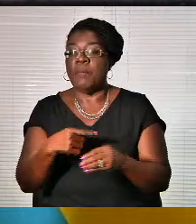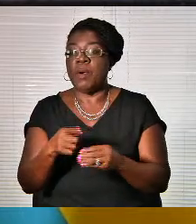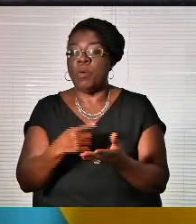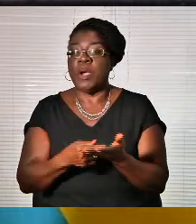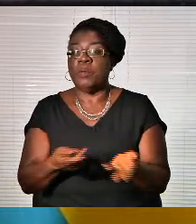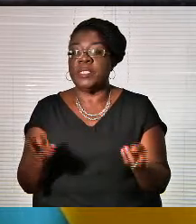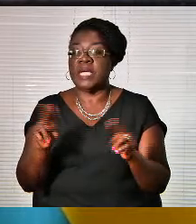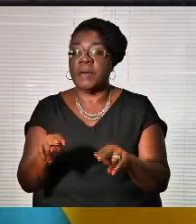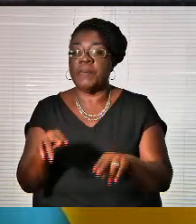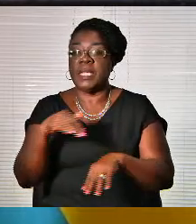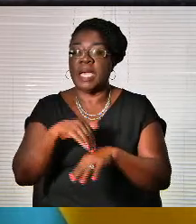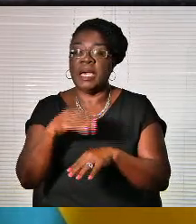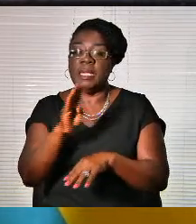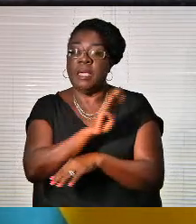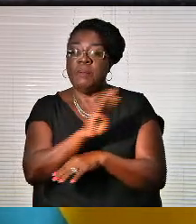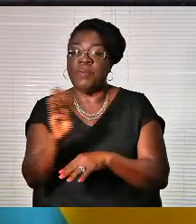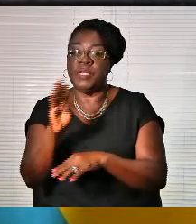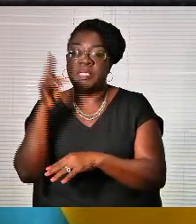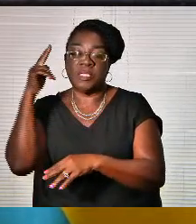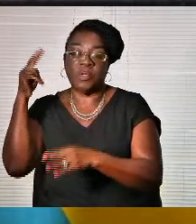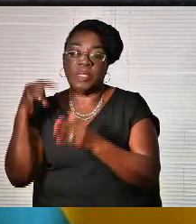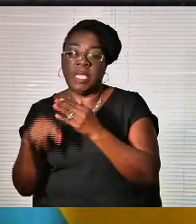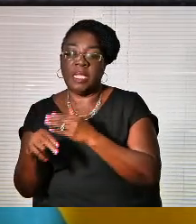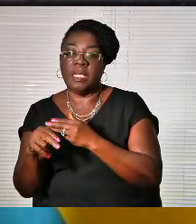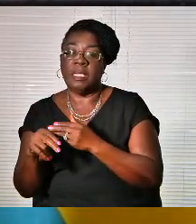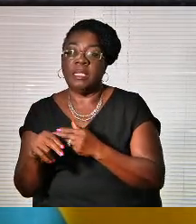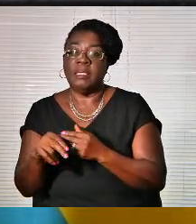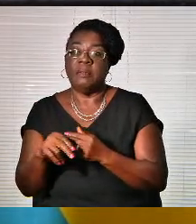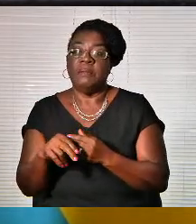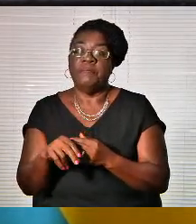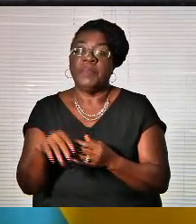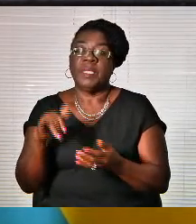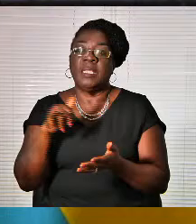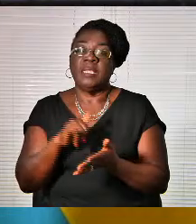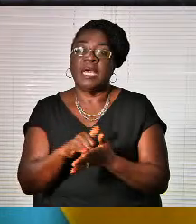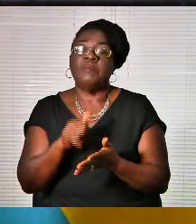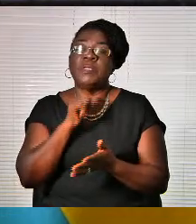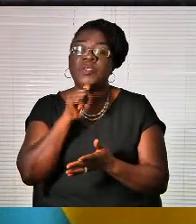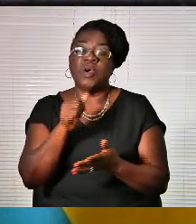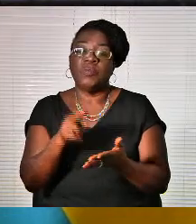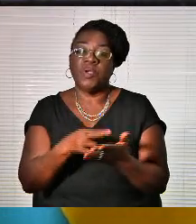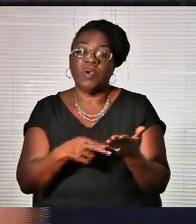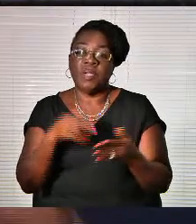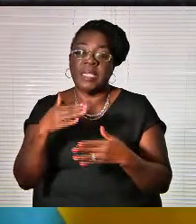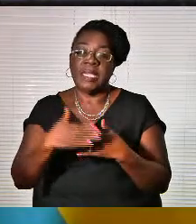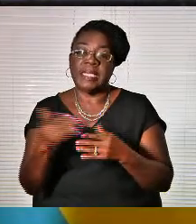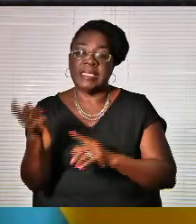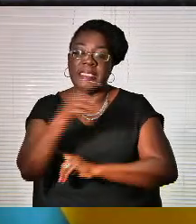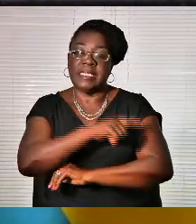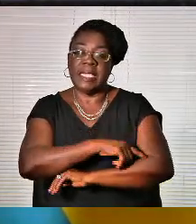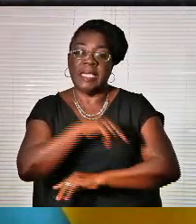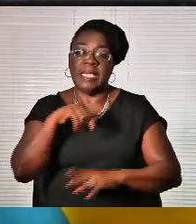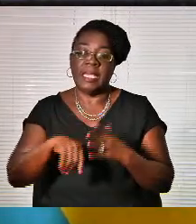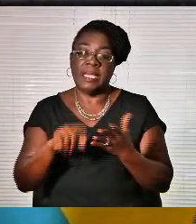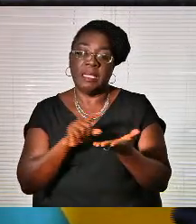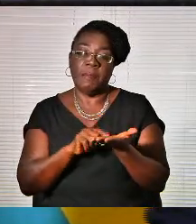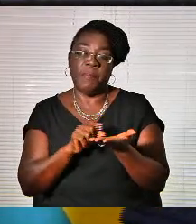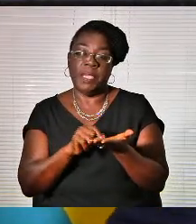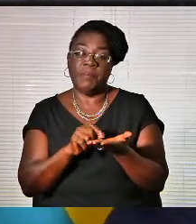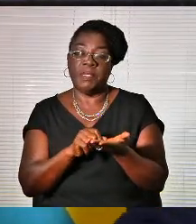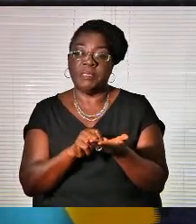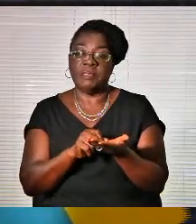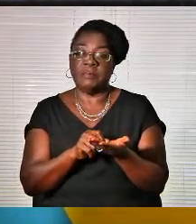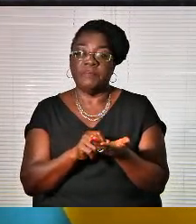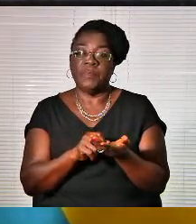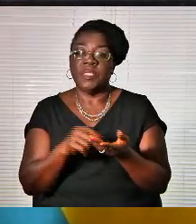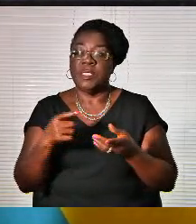taking place at Breezes, but that was not what was reported the next day in the papers. But we do have the officials here from PHA,